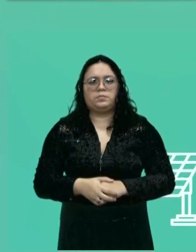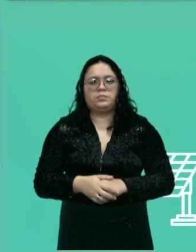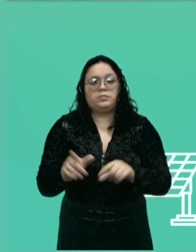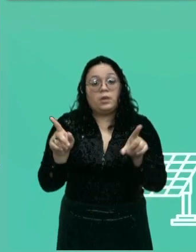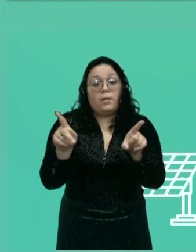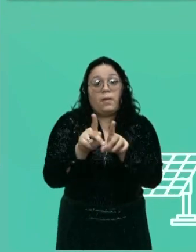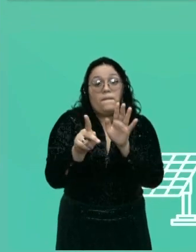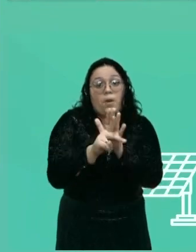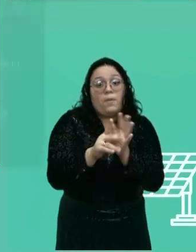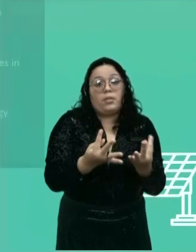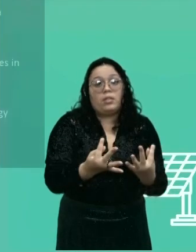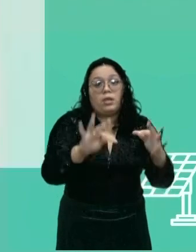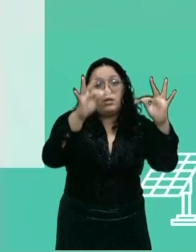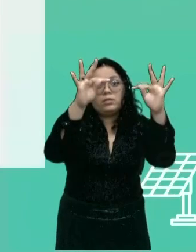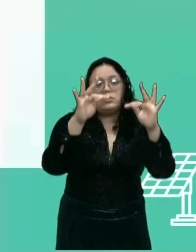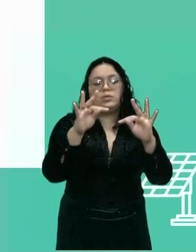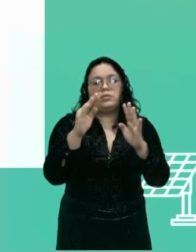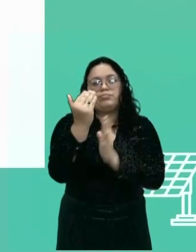innovation in that space.